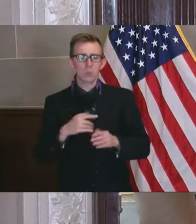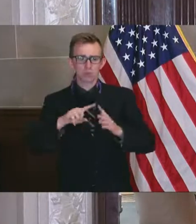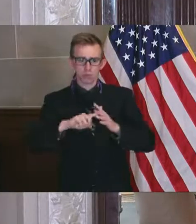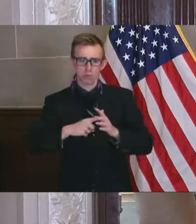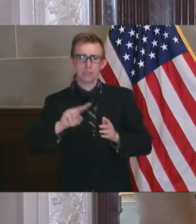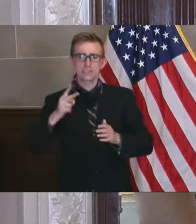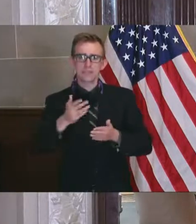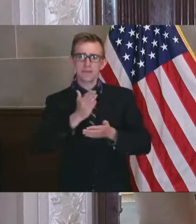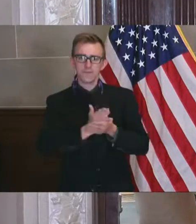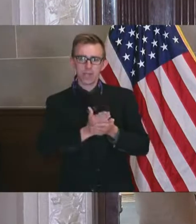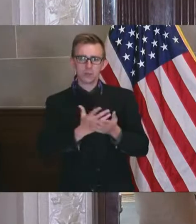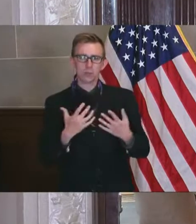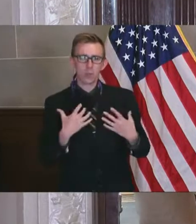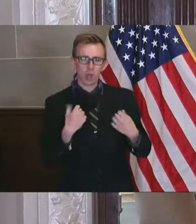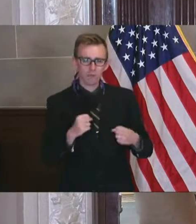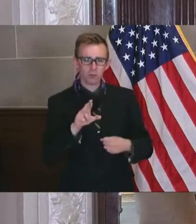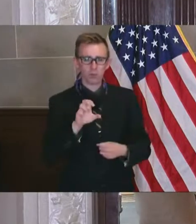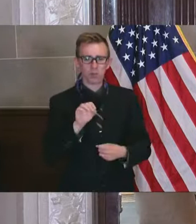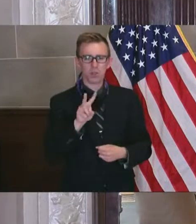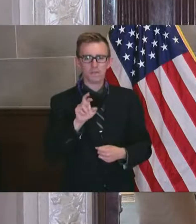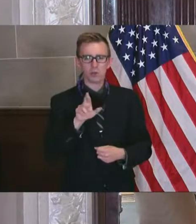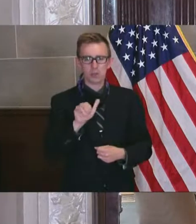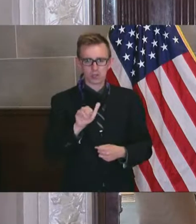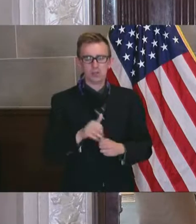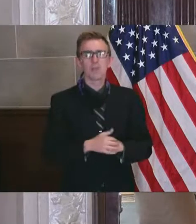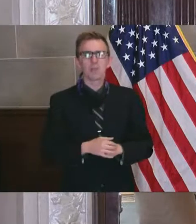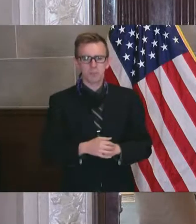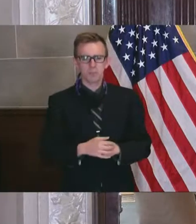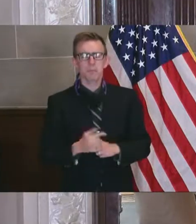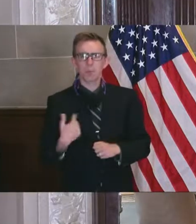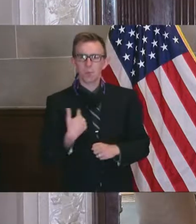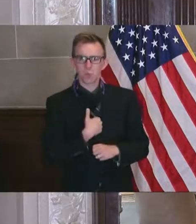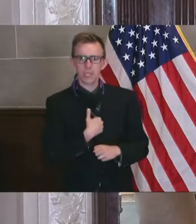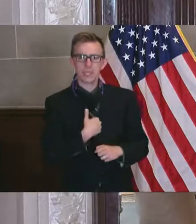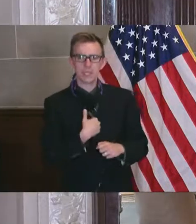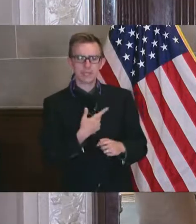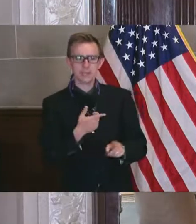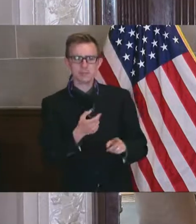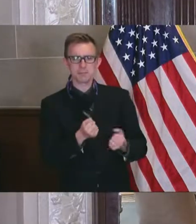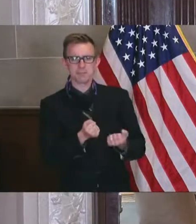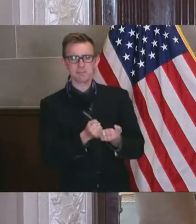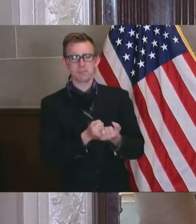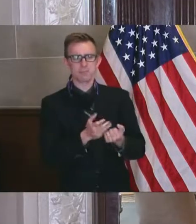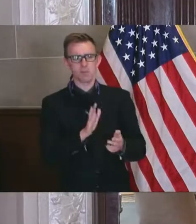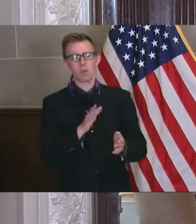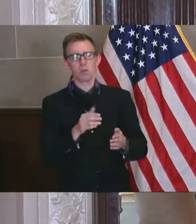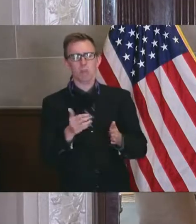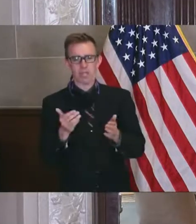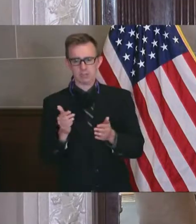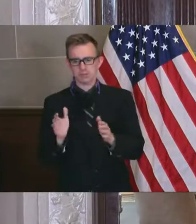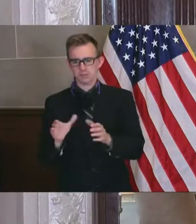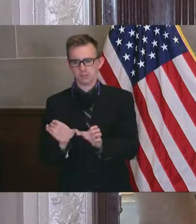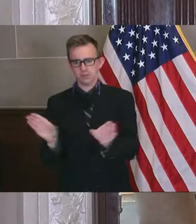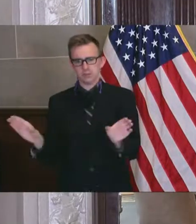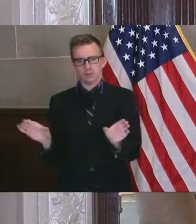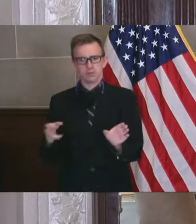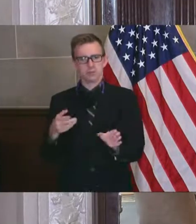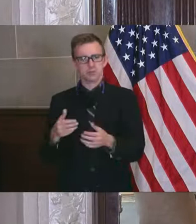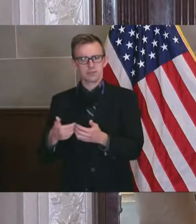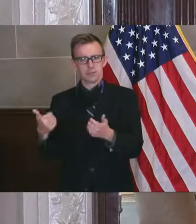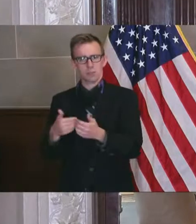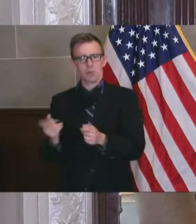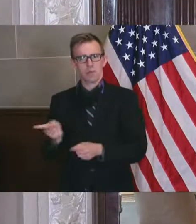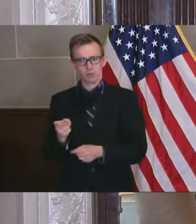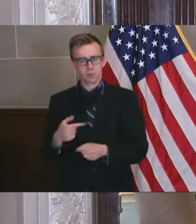this recovery phase, we are backing that out so that now we're trying to identify not